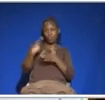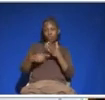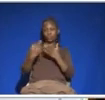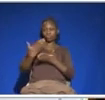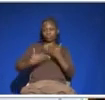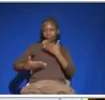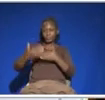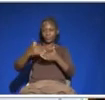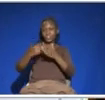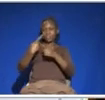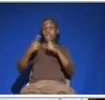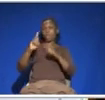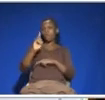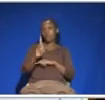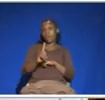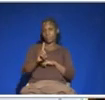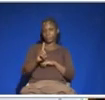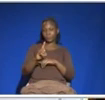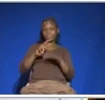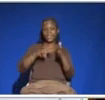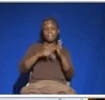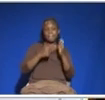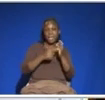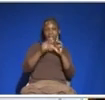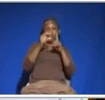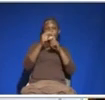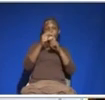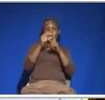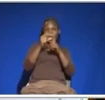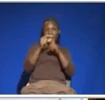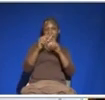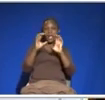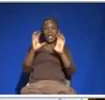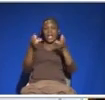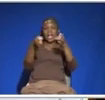1. Is a definition of the term classification,